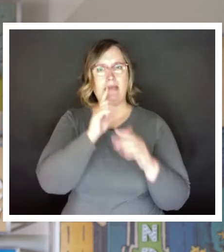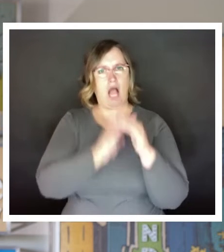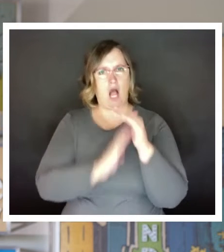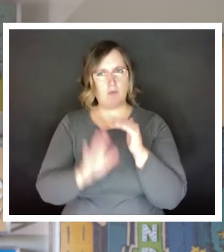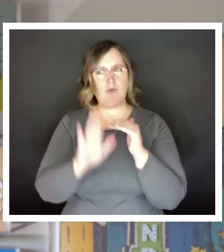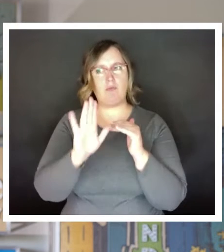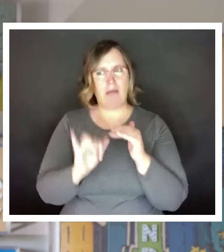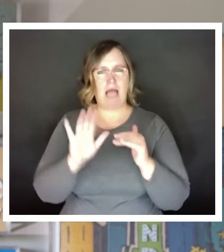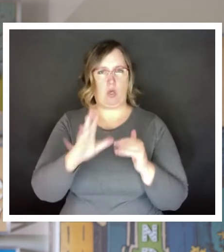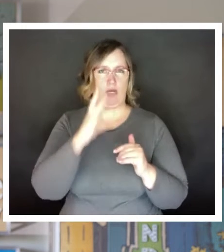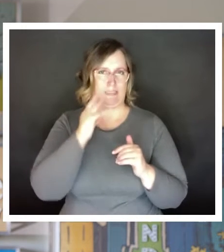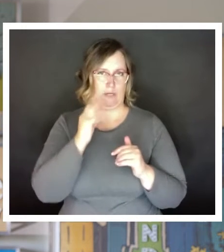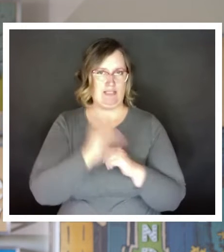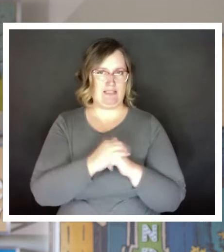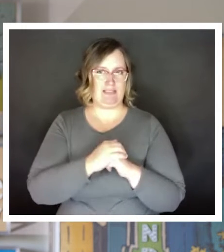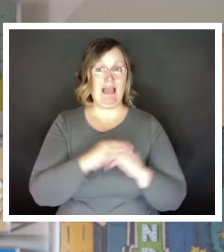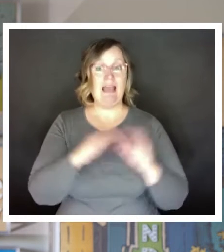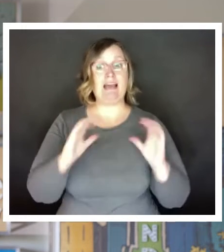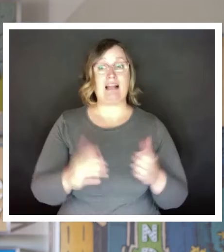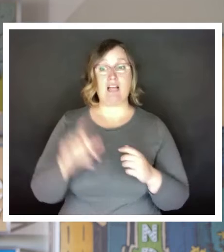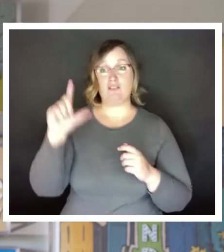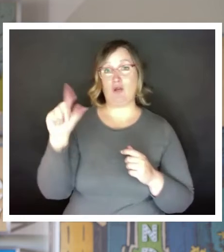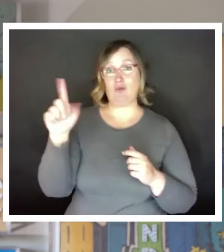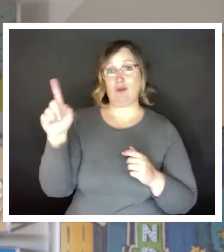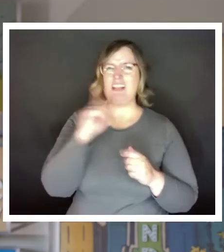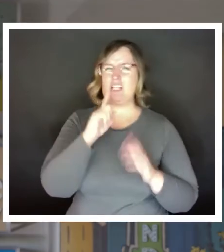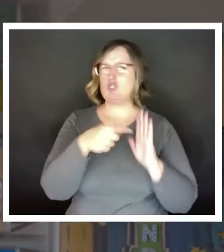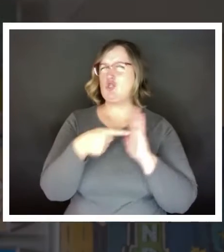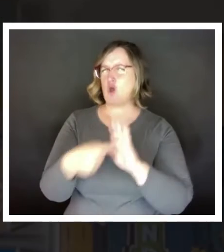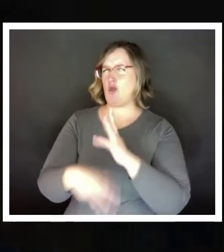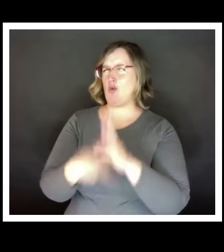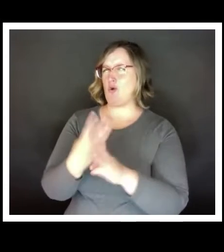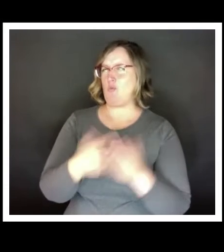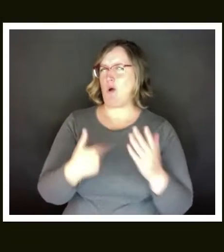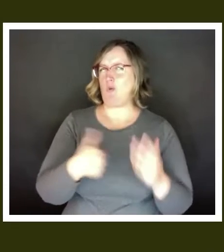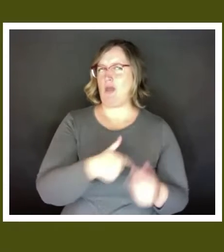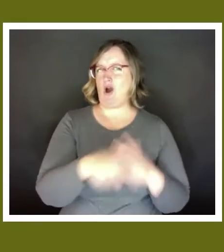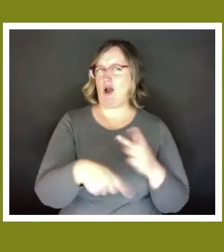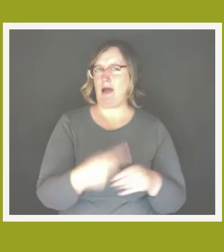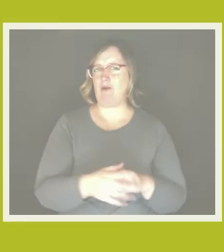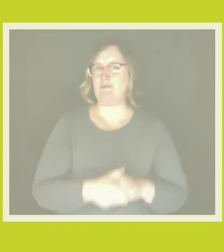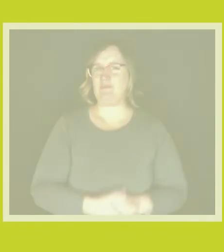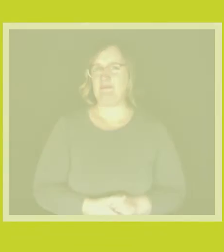of 2021, let's show the world what we're all about.